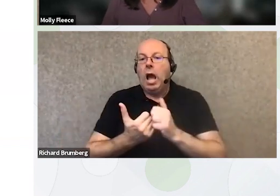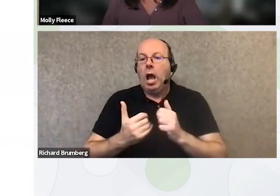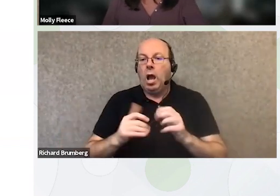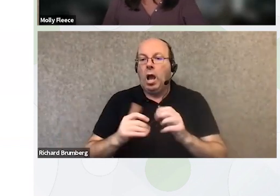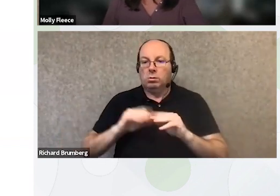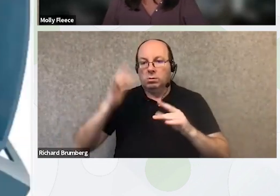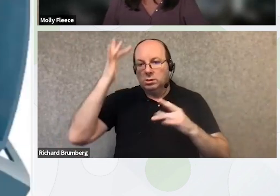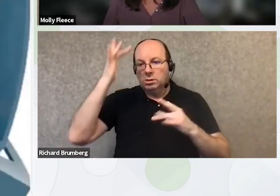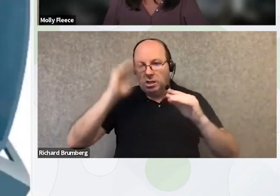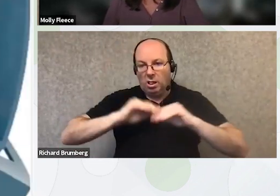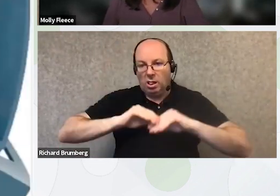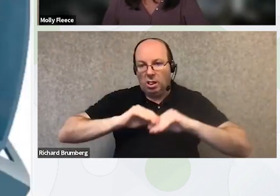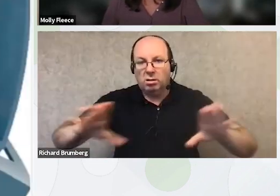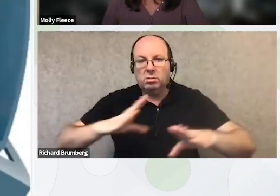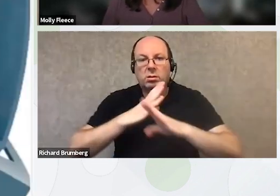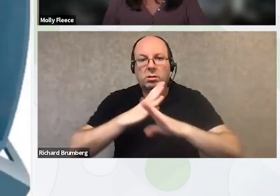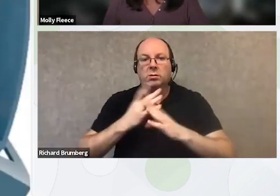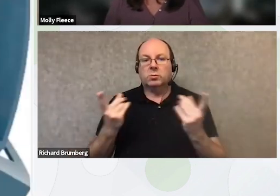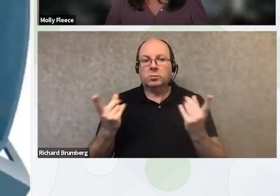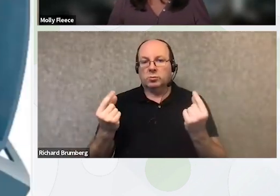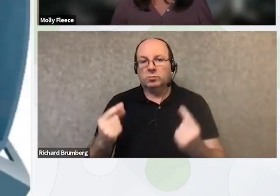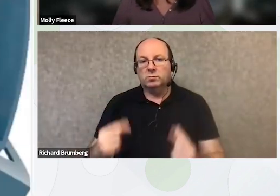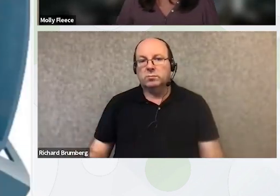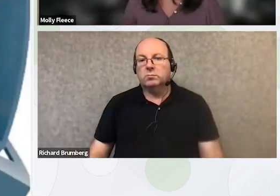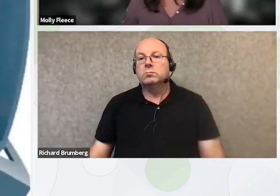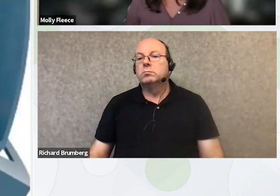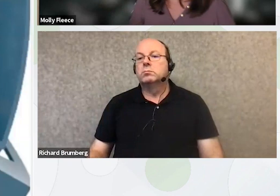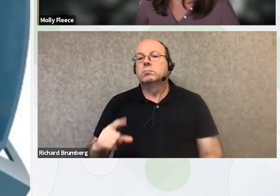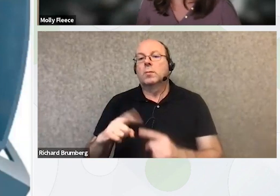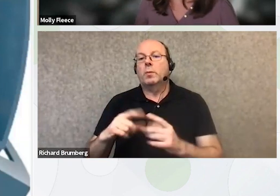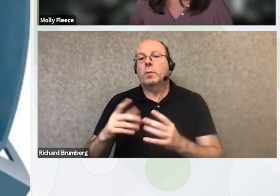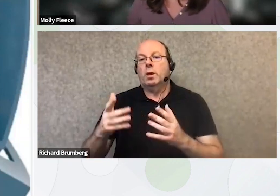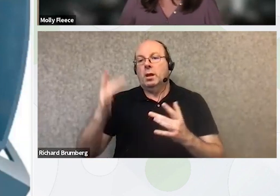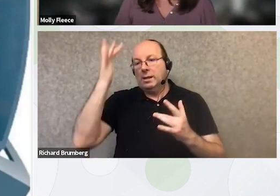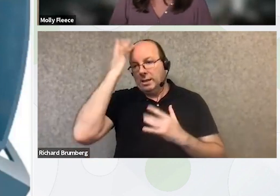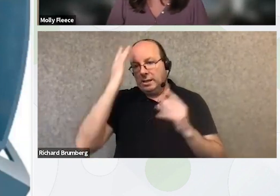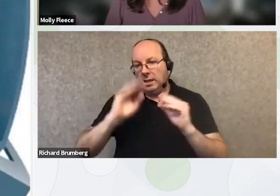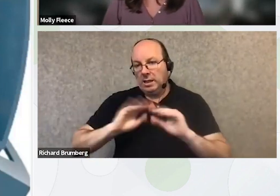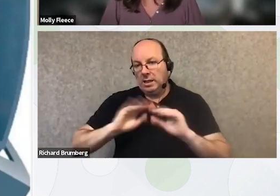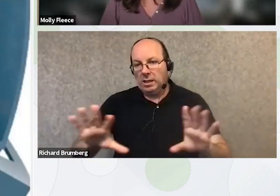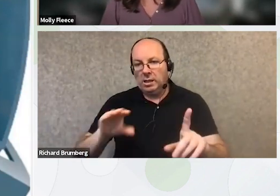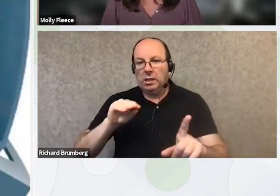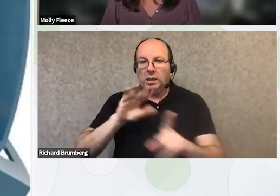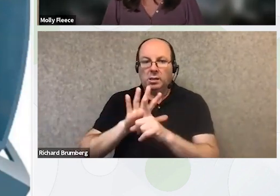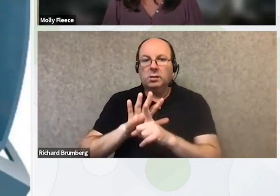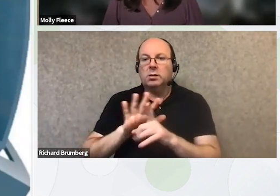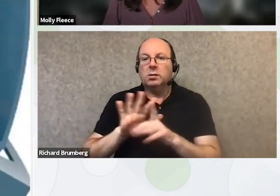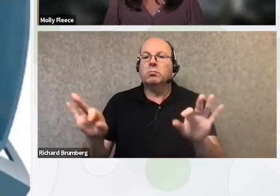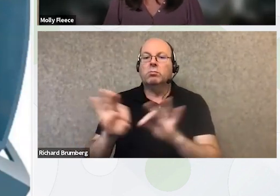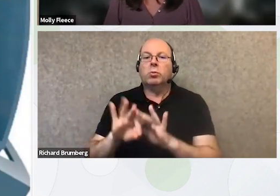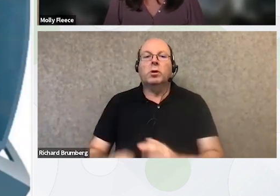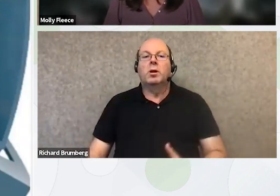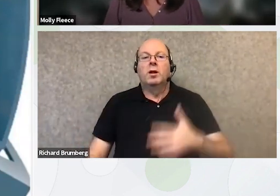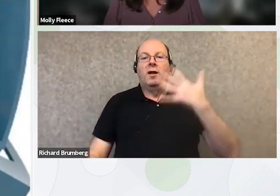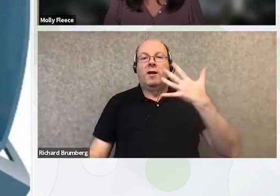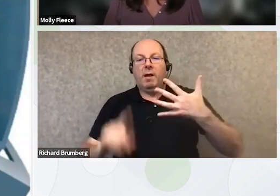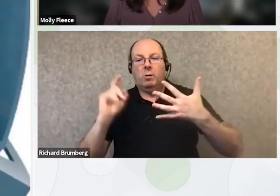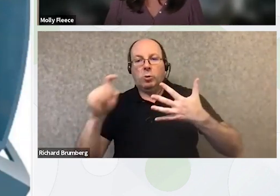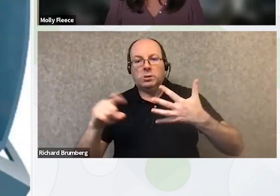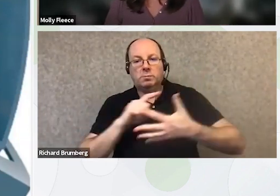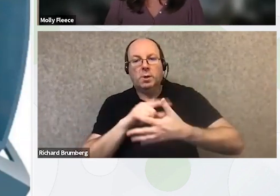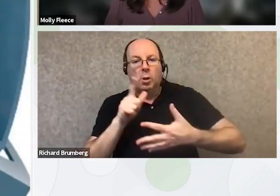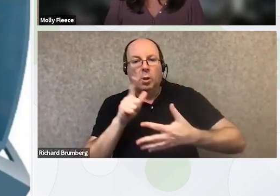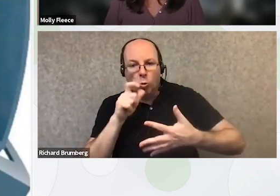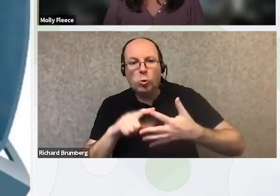any healthcare setting. And when you're thinking about contagious disease exposures, it's very important to ask the 5 questions: who,